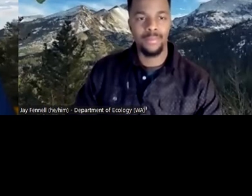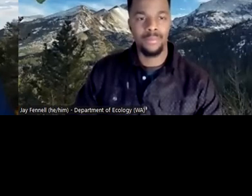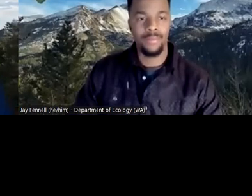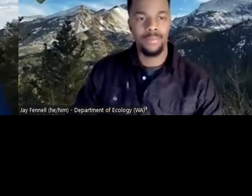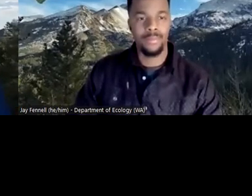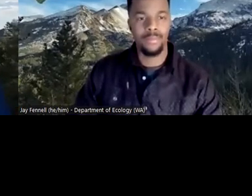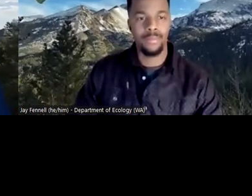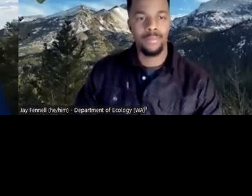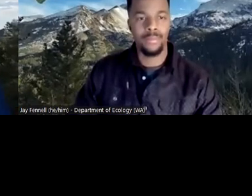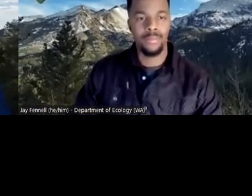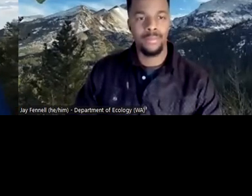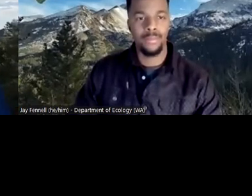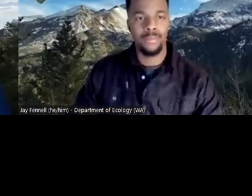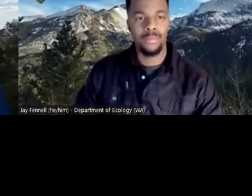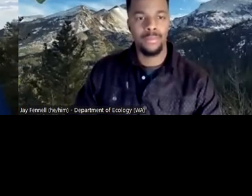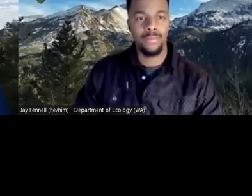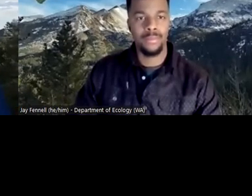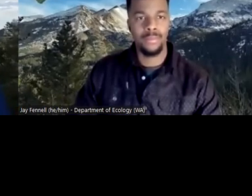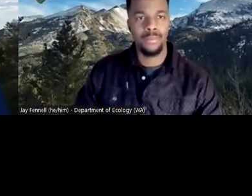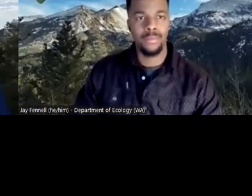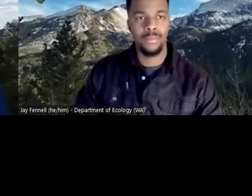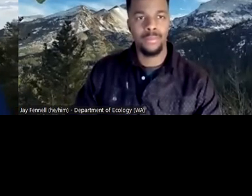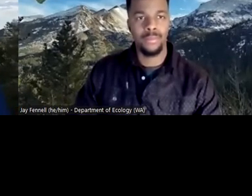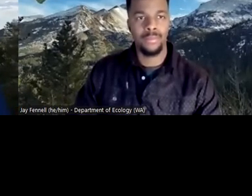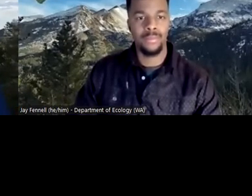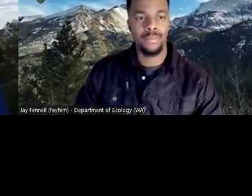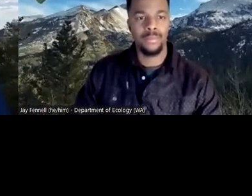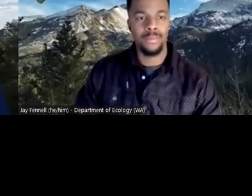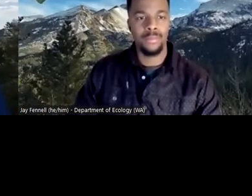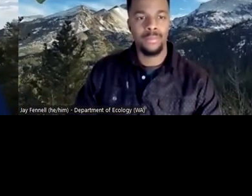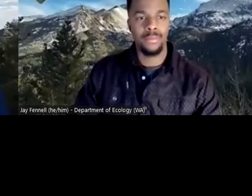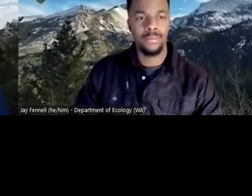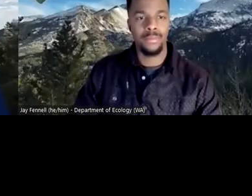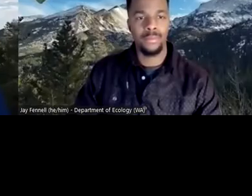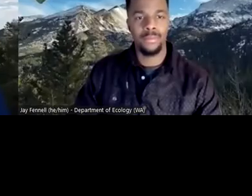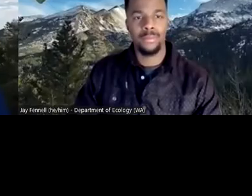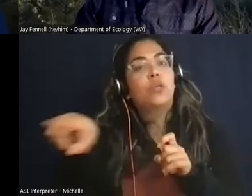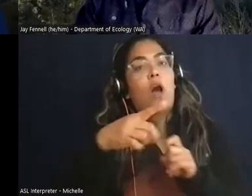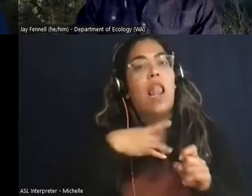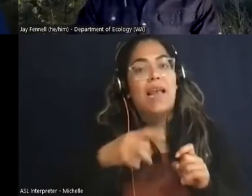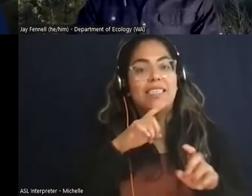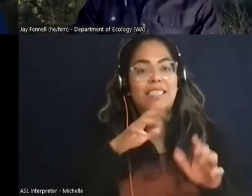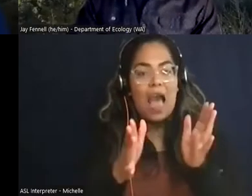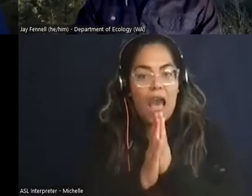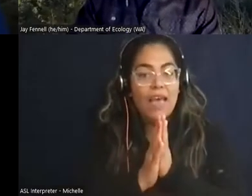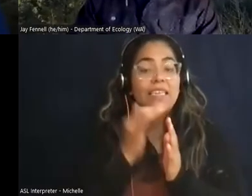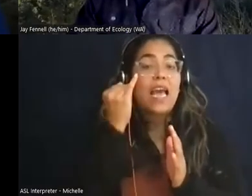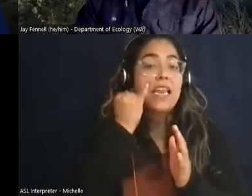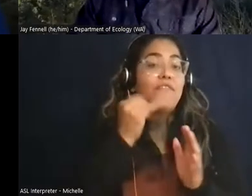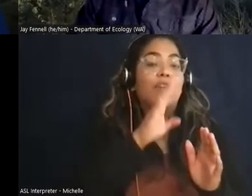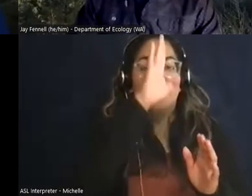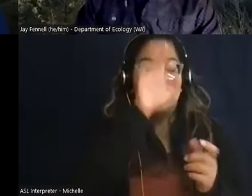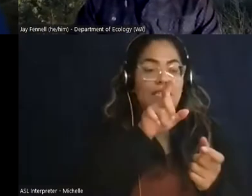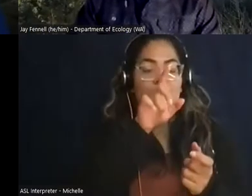into the questions box with your name your affiliation uh and the question you'd like to ask as well as if you'd like it to be addressed to someone